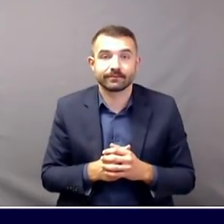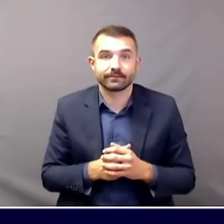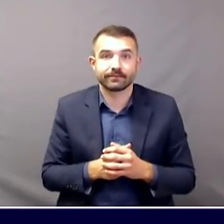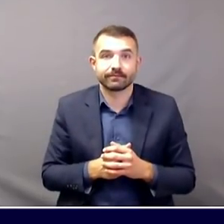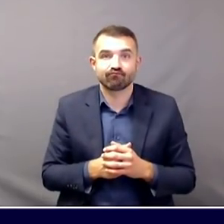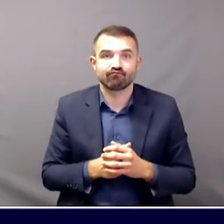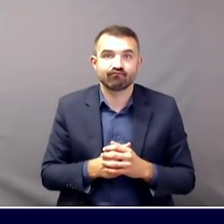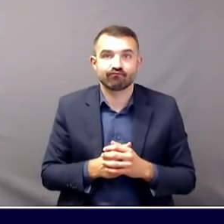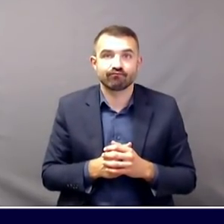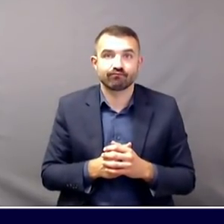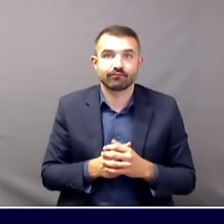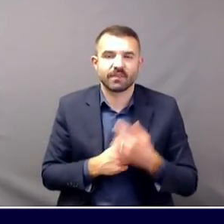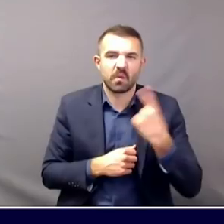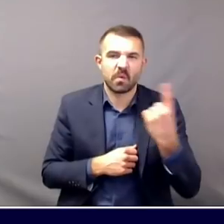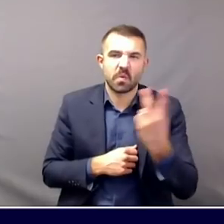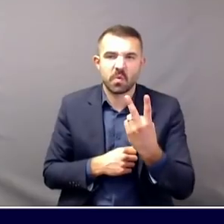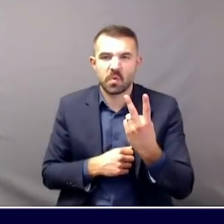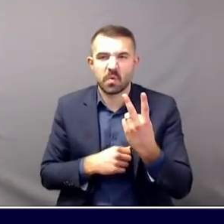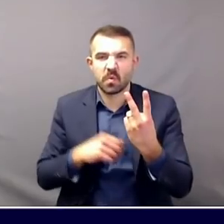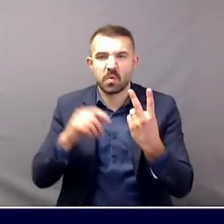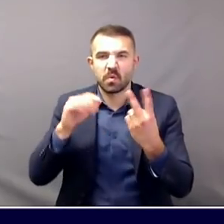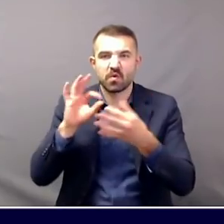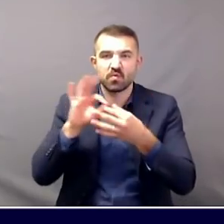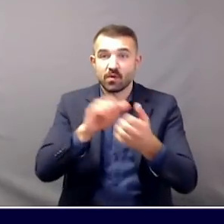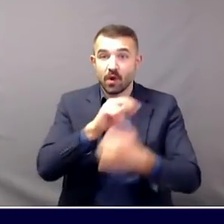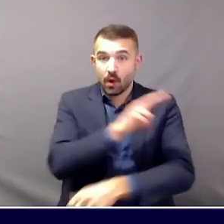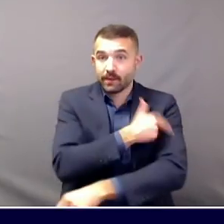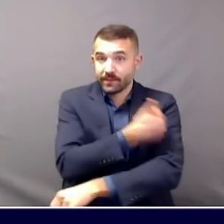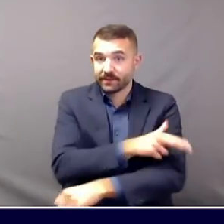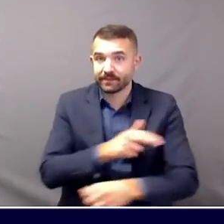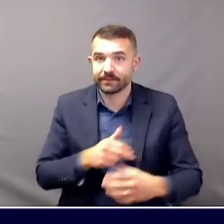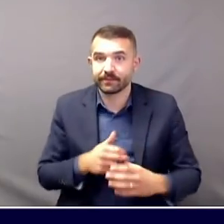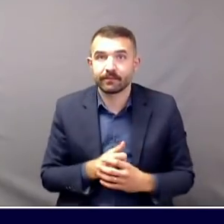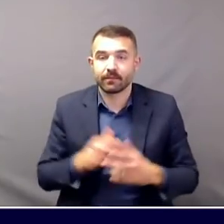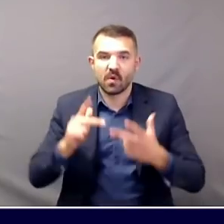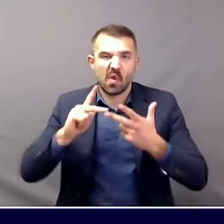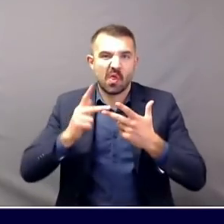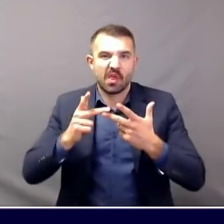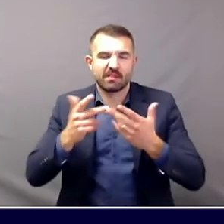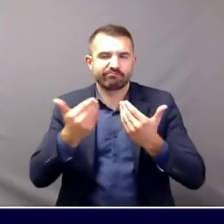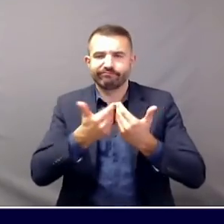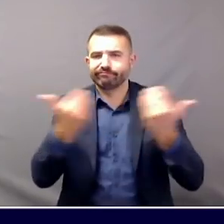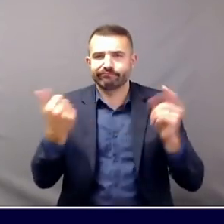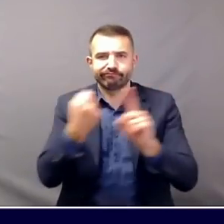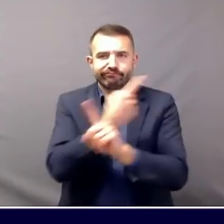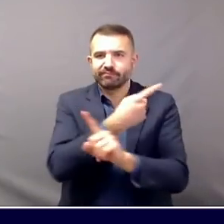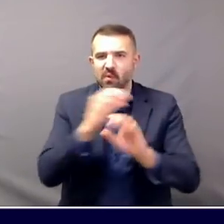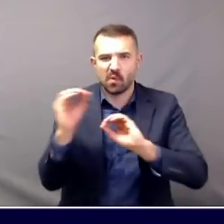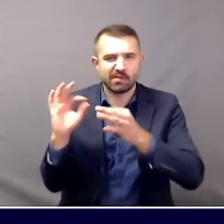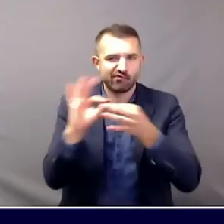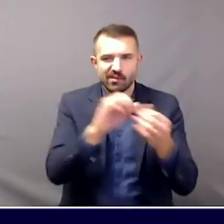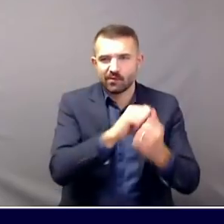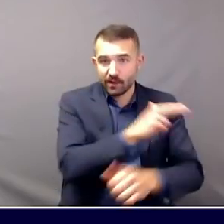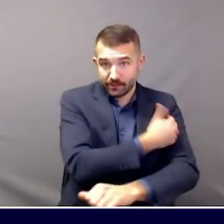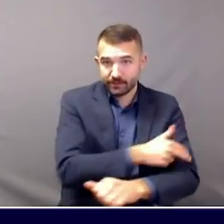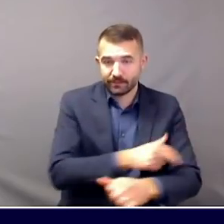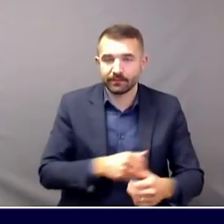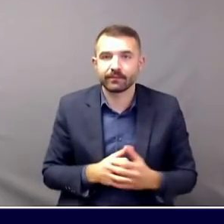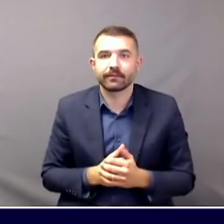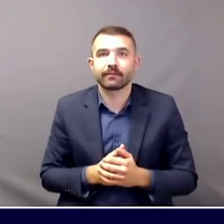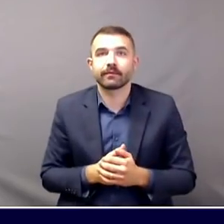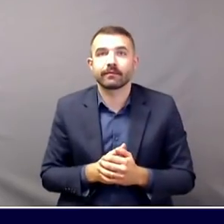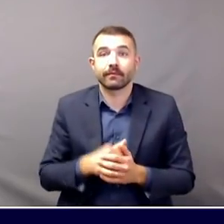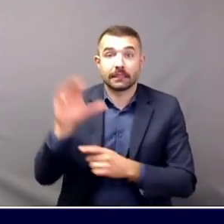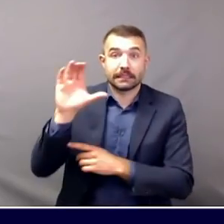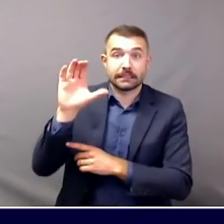about hospitalizations and then something entirely different. According to the CDC website, which it looks like was just